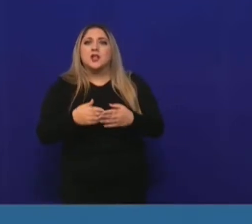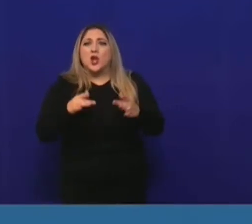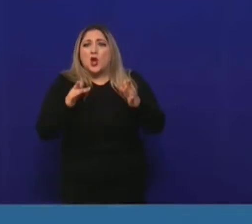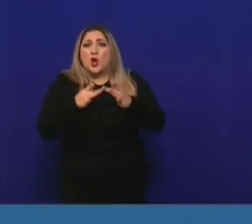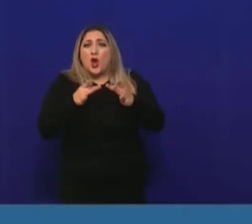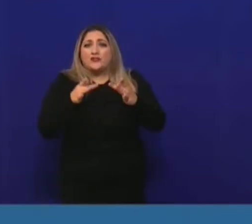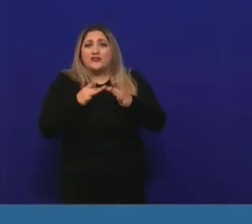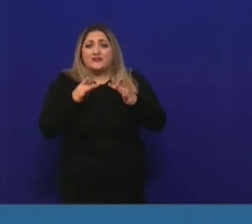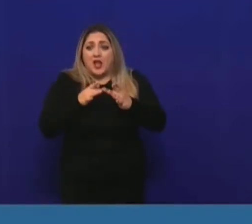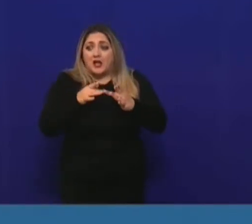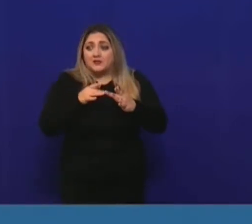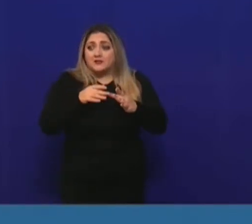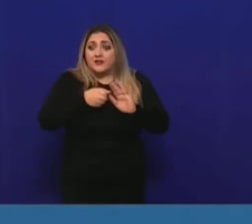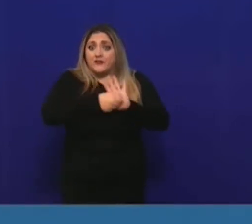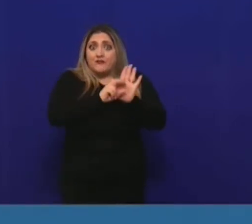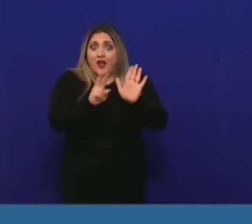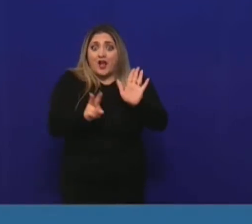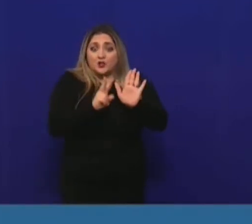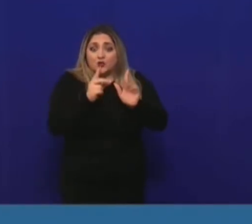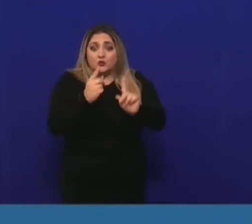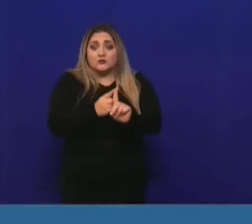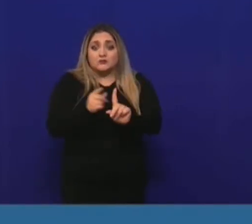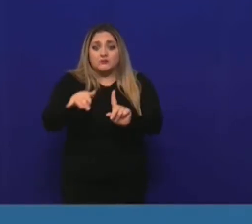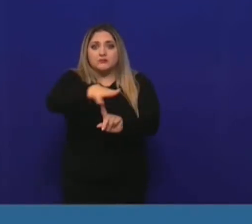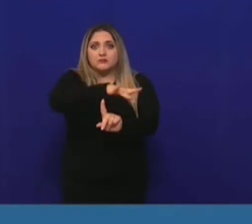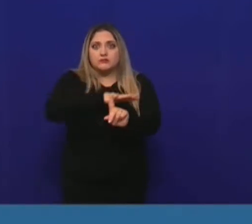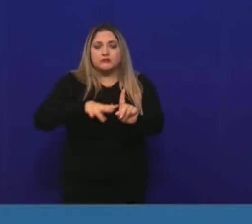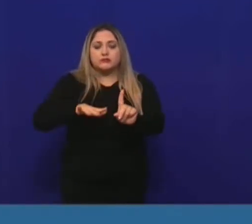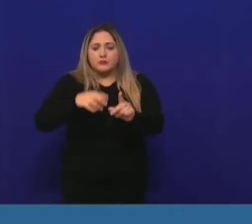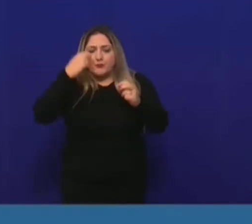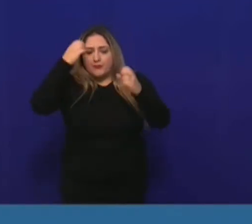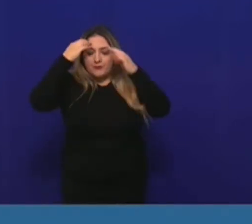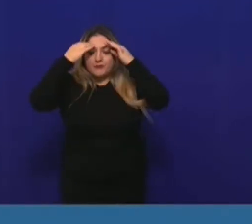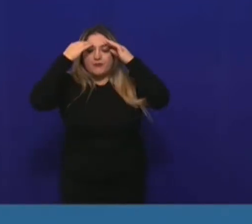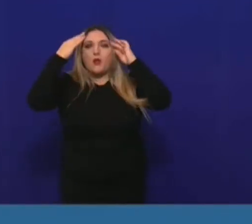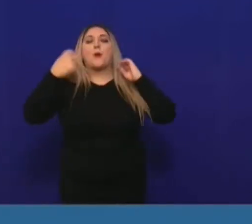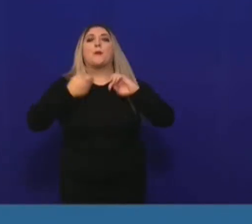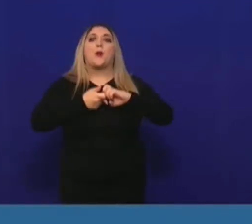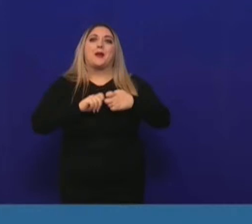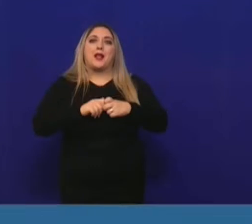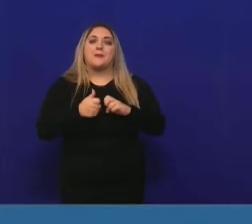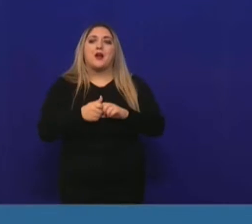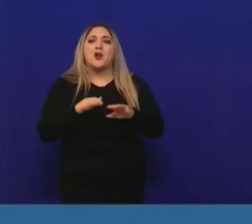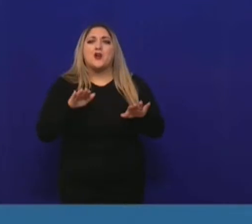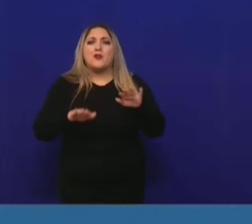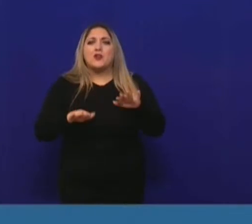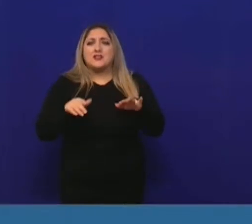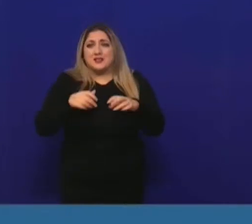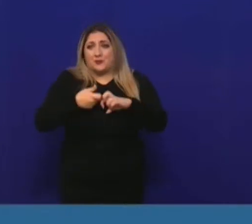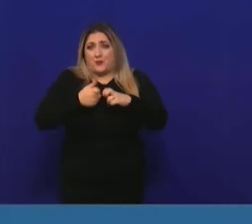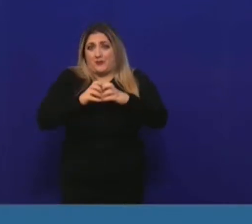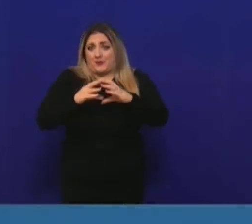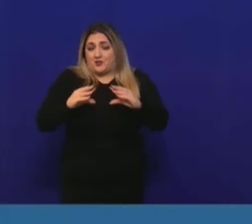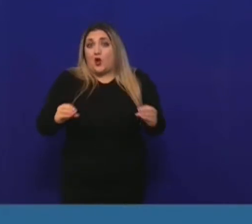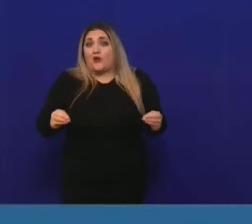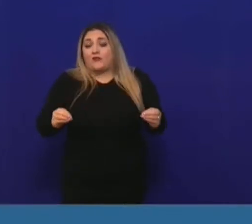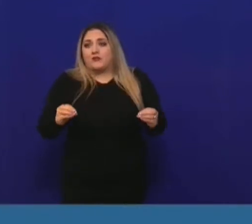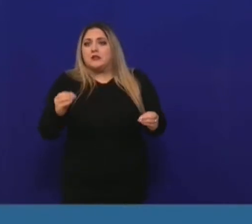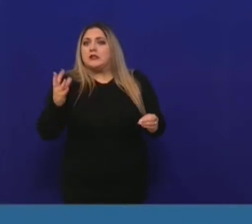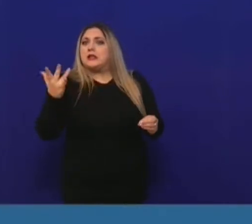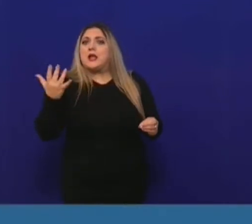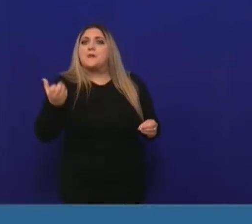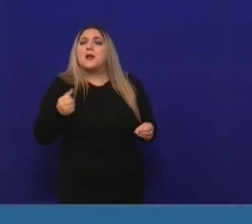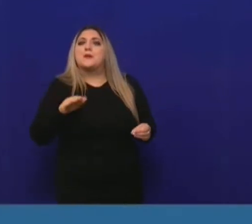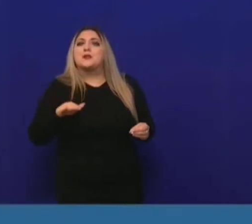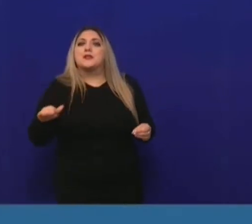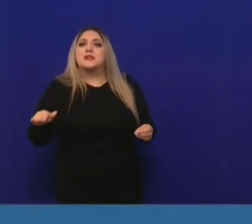minn fejn jieħdu il-virus in-nies. U forsi stajdilna ftit fiex wasal dan il-proċess, ġifieri kemm hemm nies li